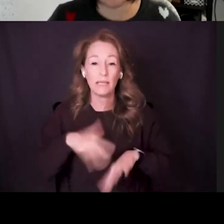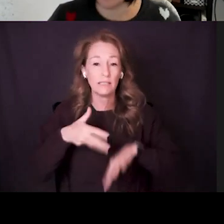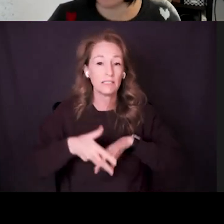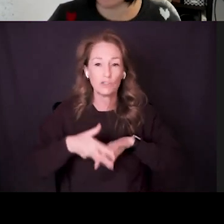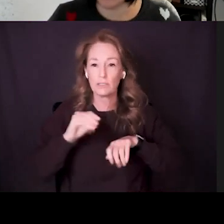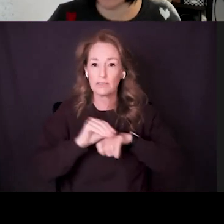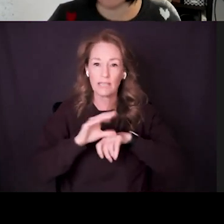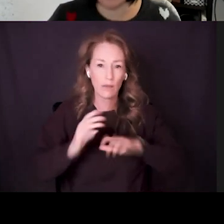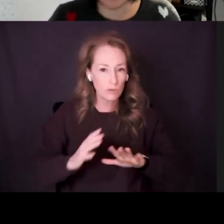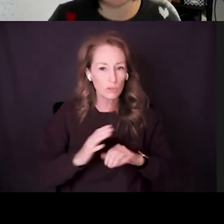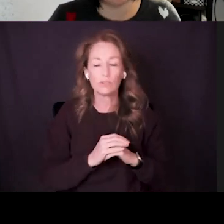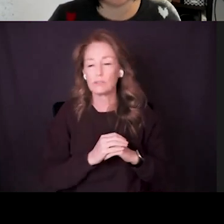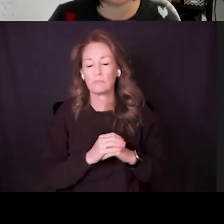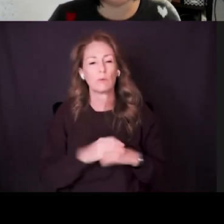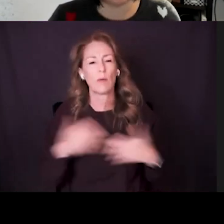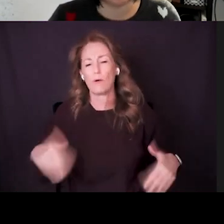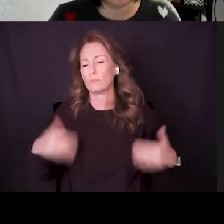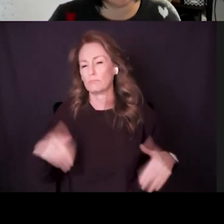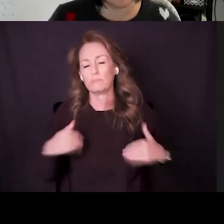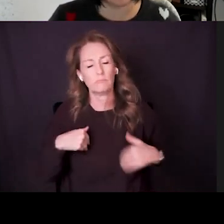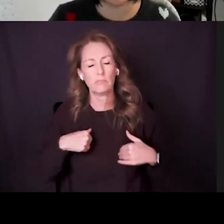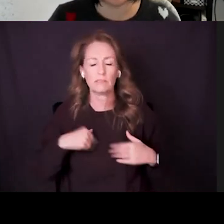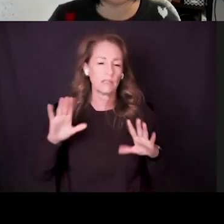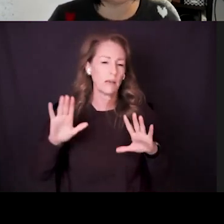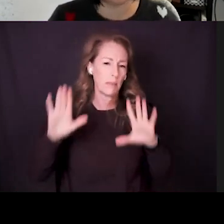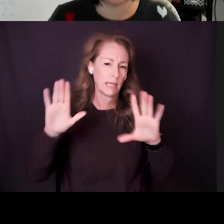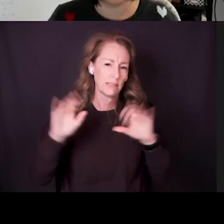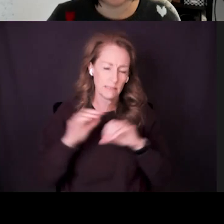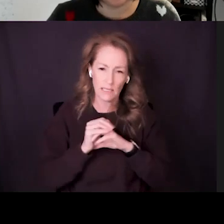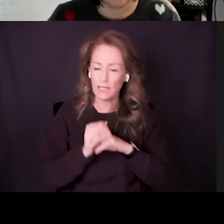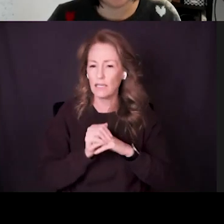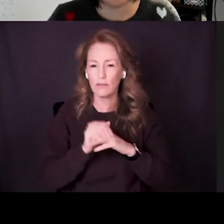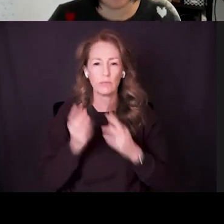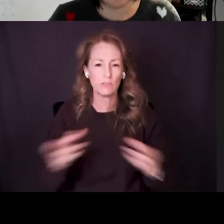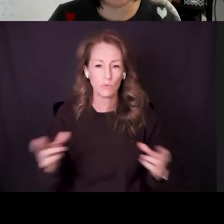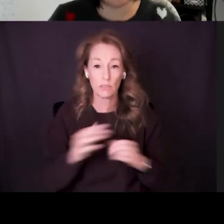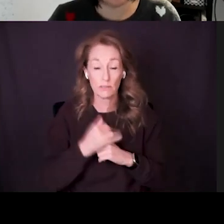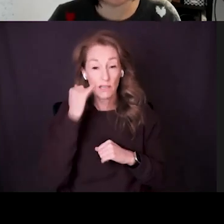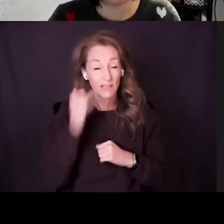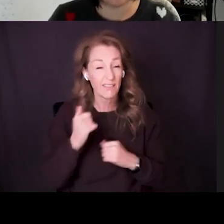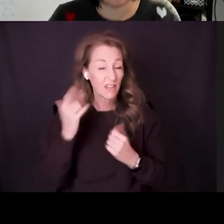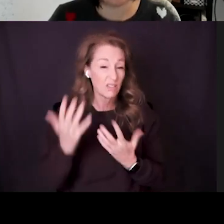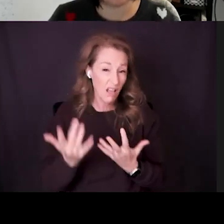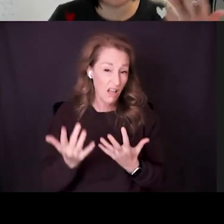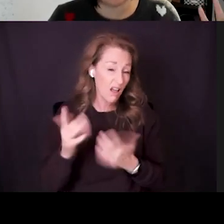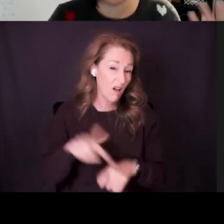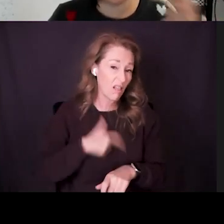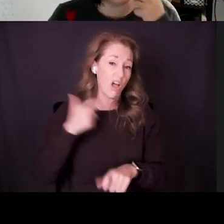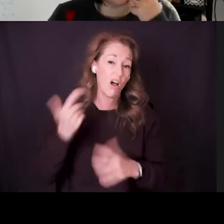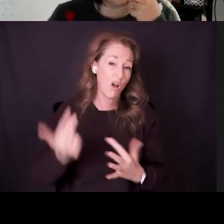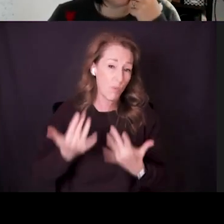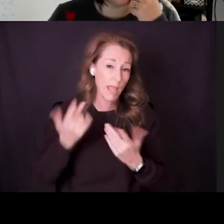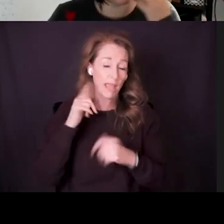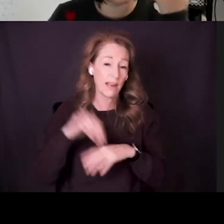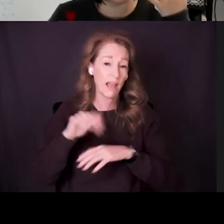service for folks. Please utilize it. If there's a long wait list at your clinic, have patients start with this so that they can